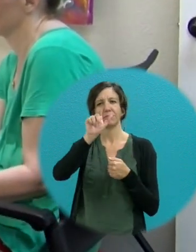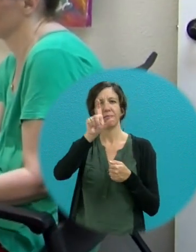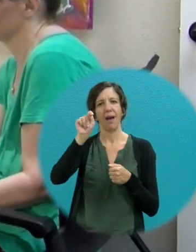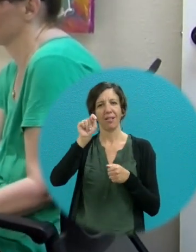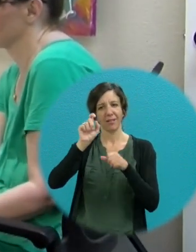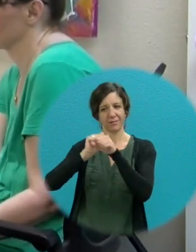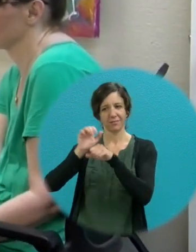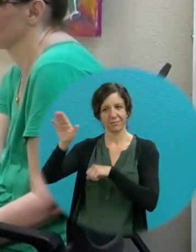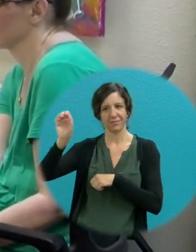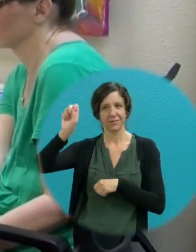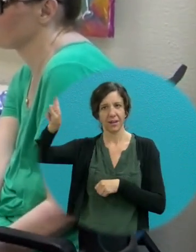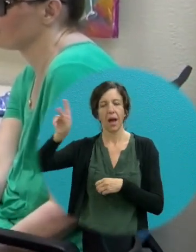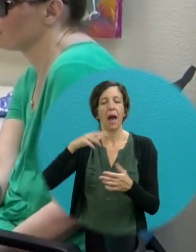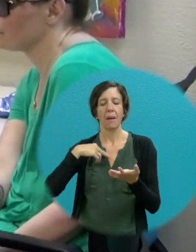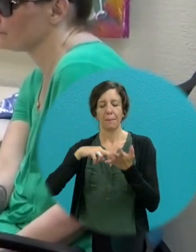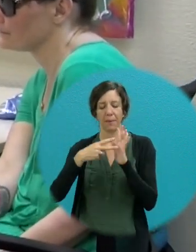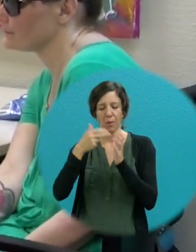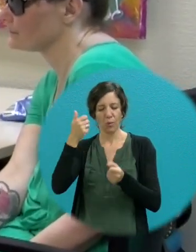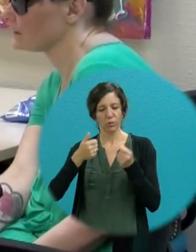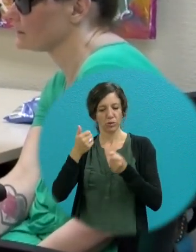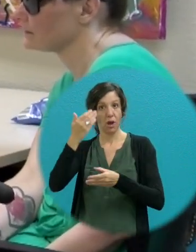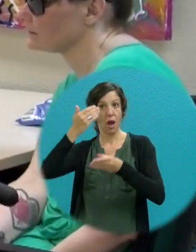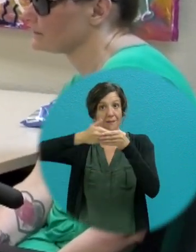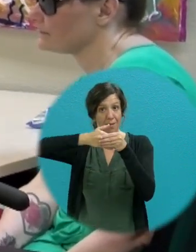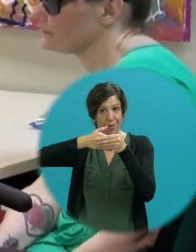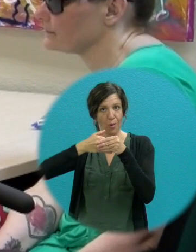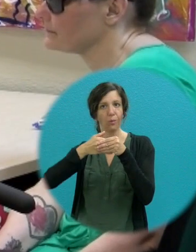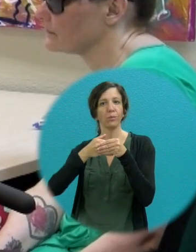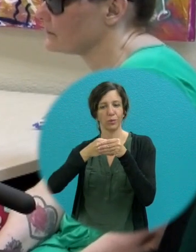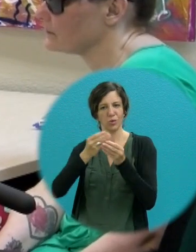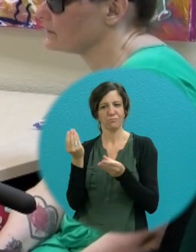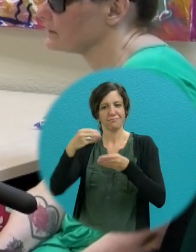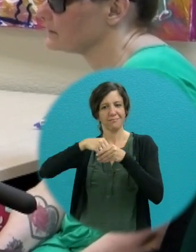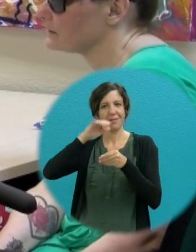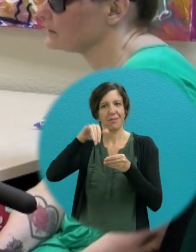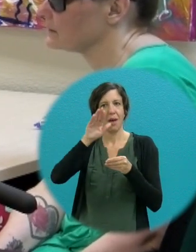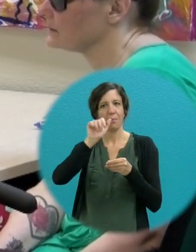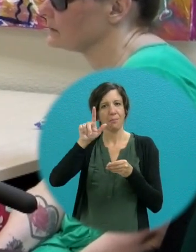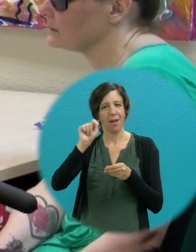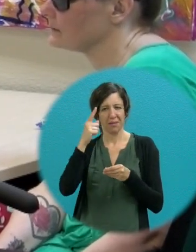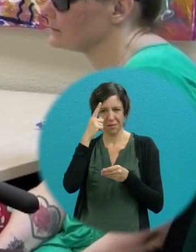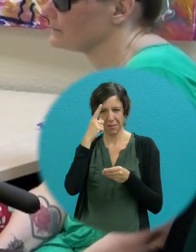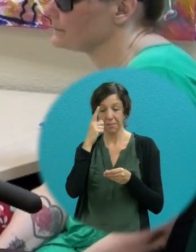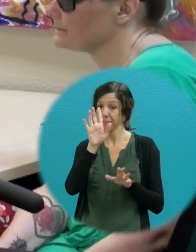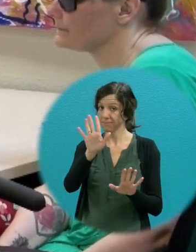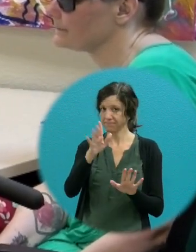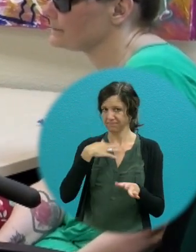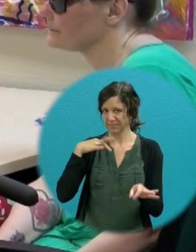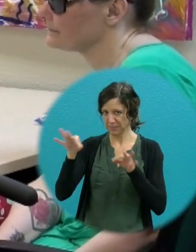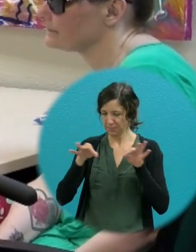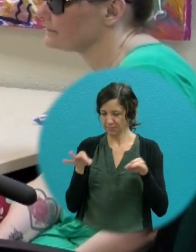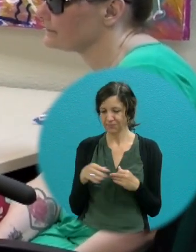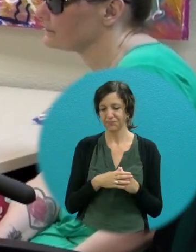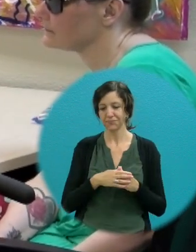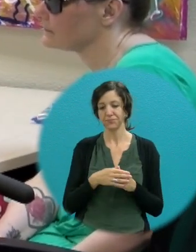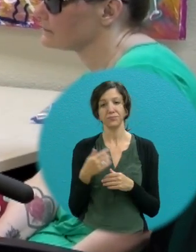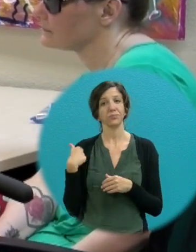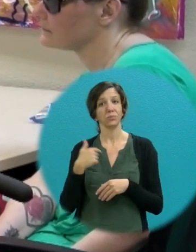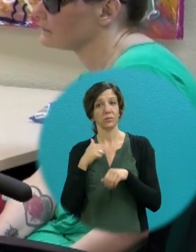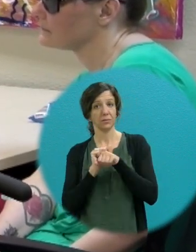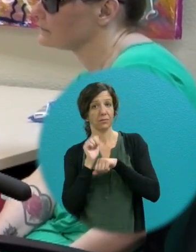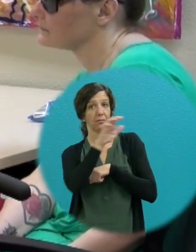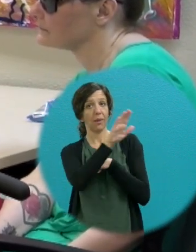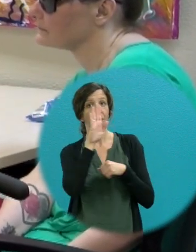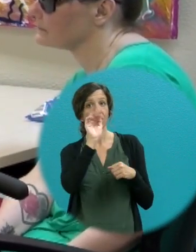to return or which envelope to return the vote by mail ballot in? So when you receive your ballot